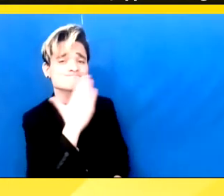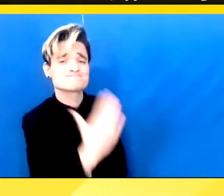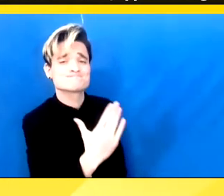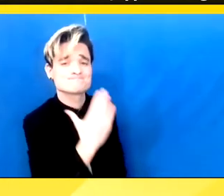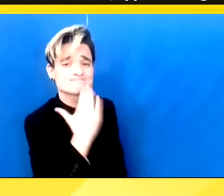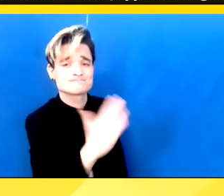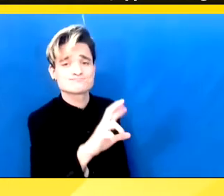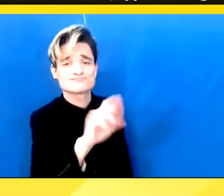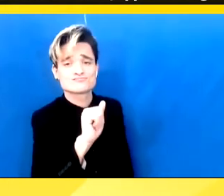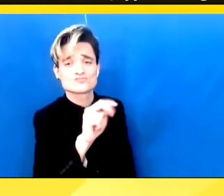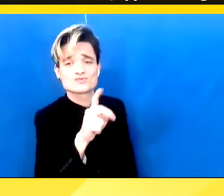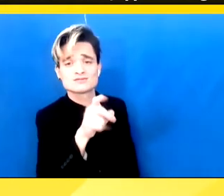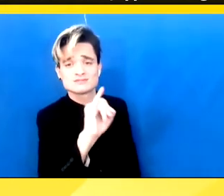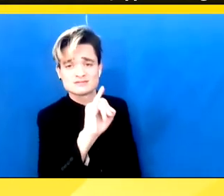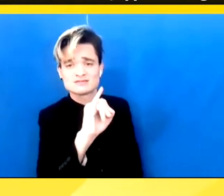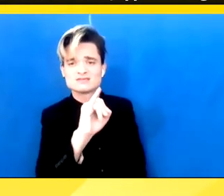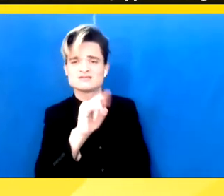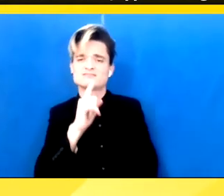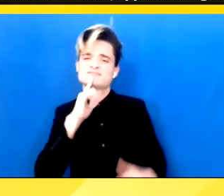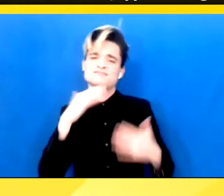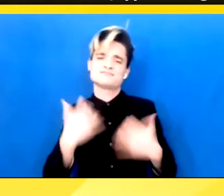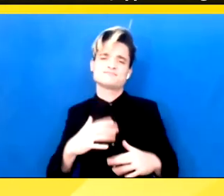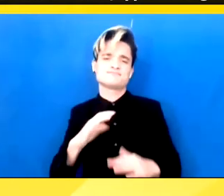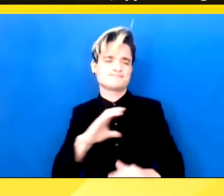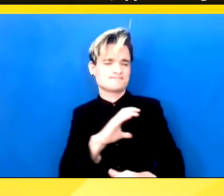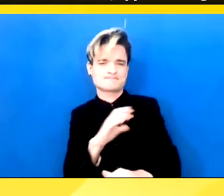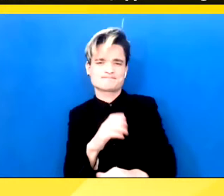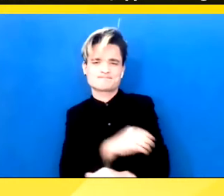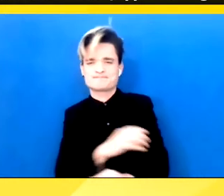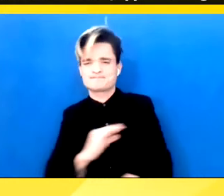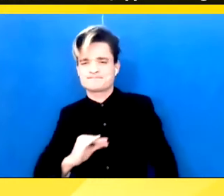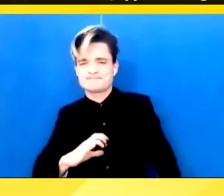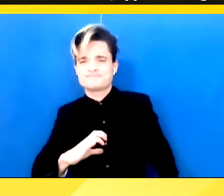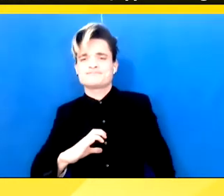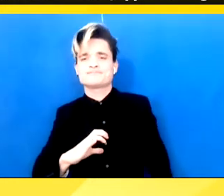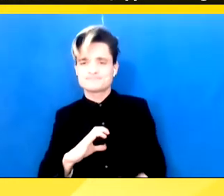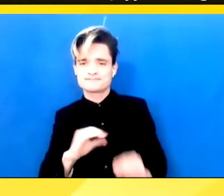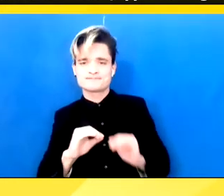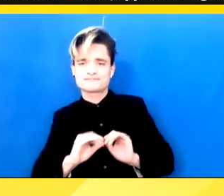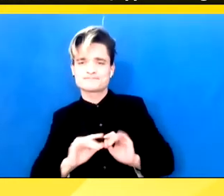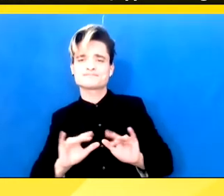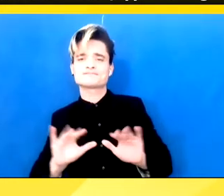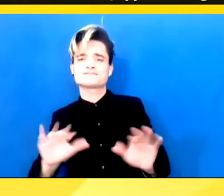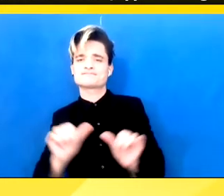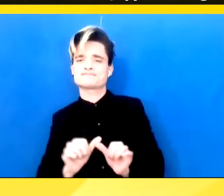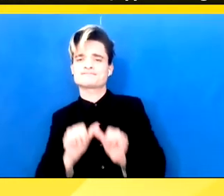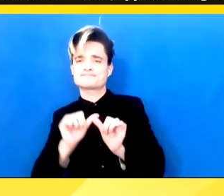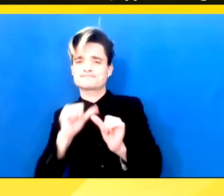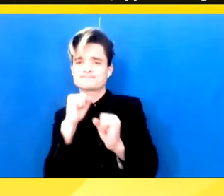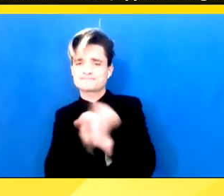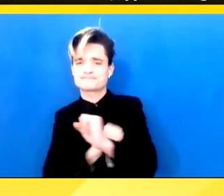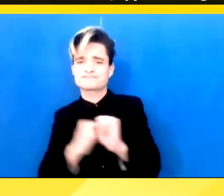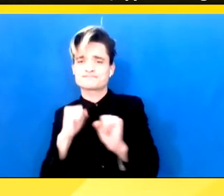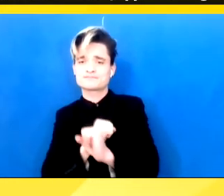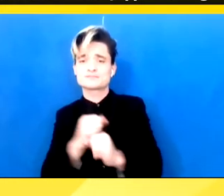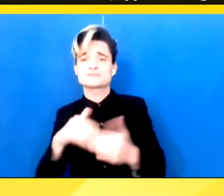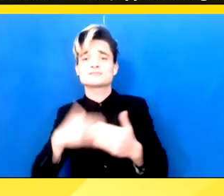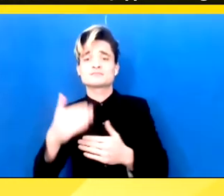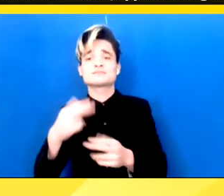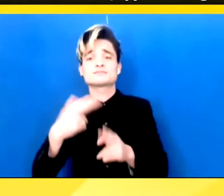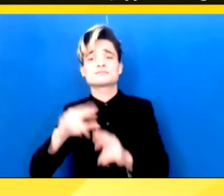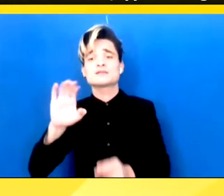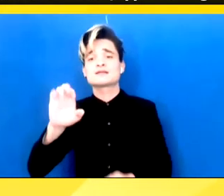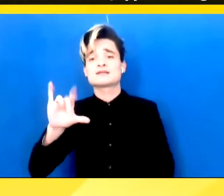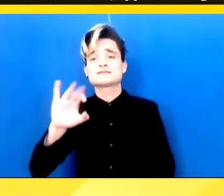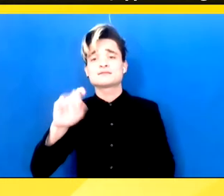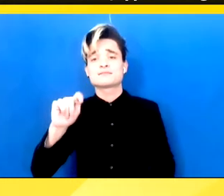and indeed, we will continue to fight. Next, I want to introduce Elizabeth Powell, the Secretary Treasurer of the American Postal